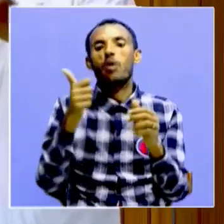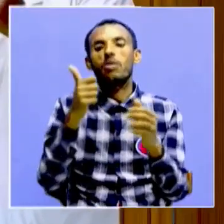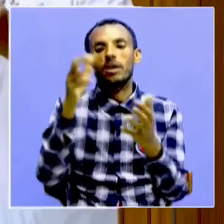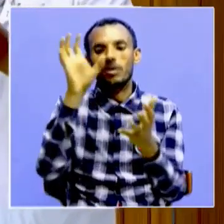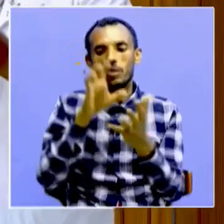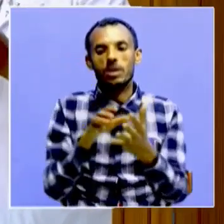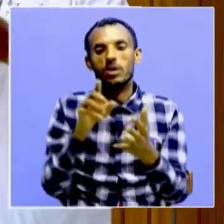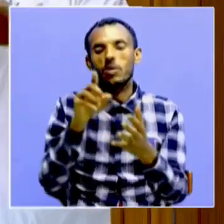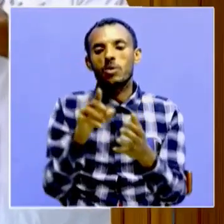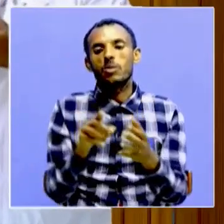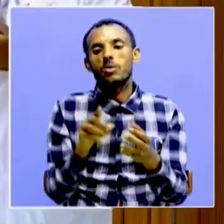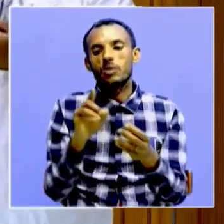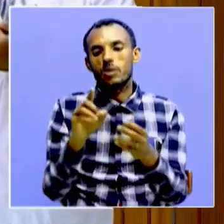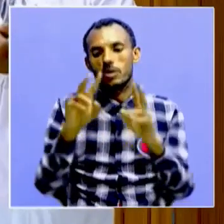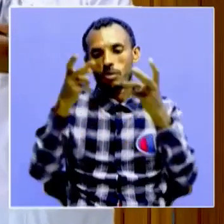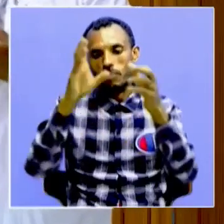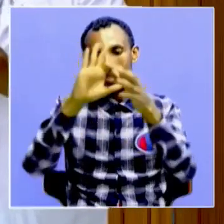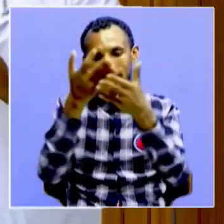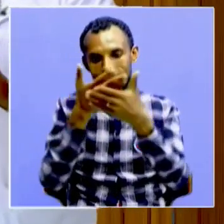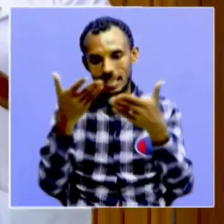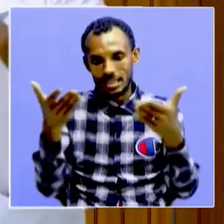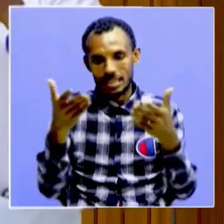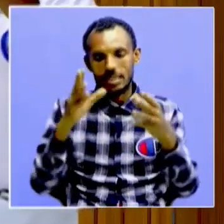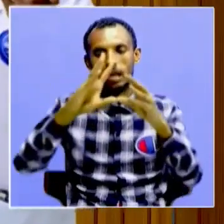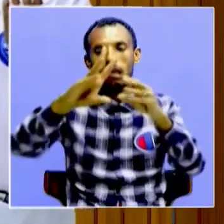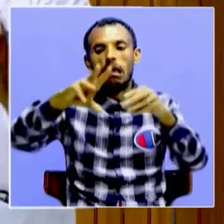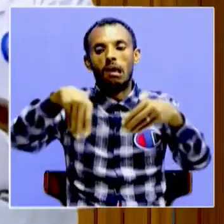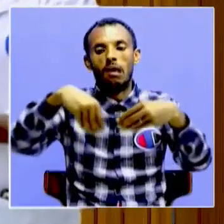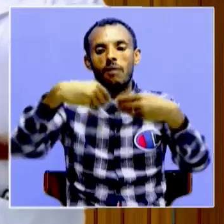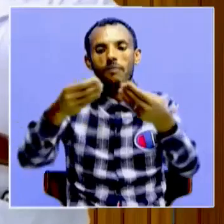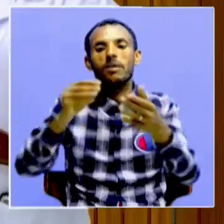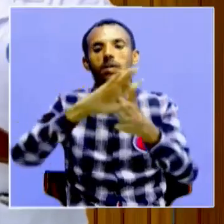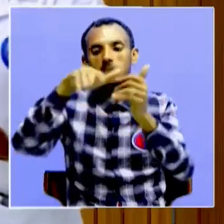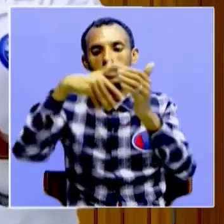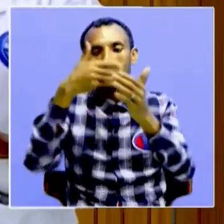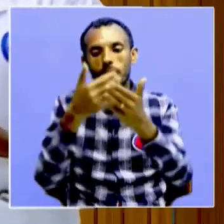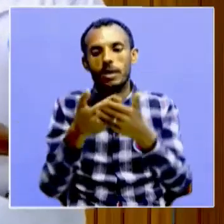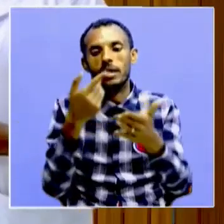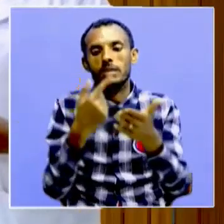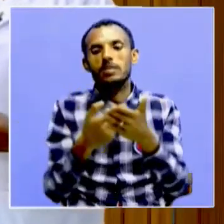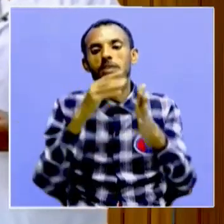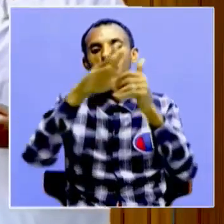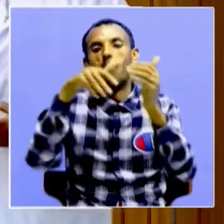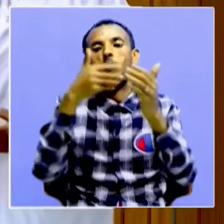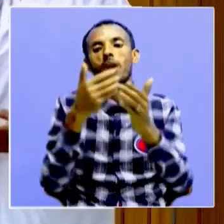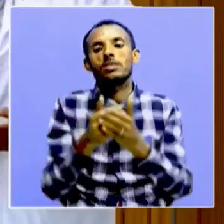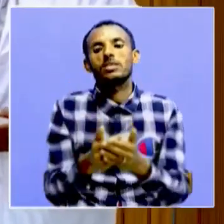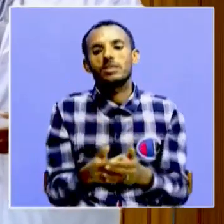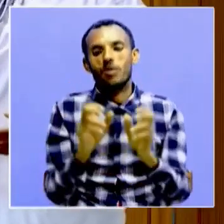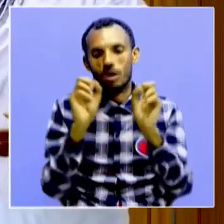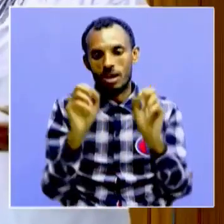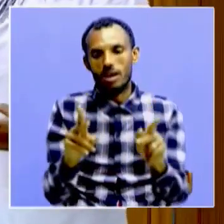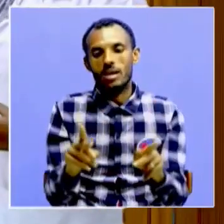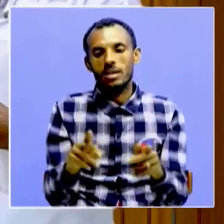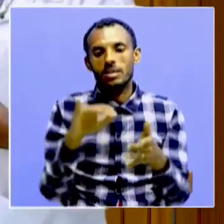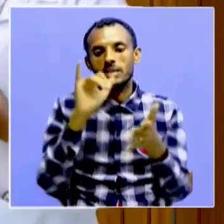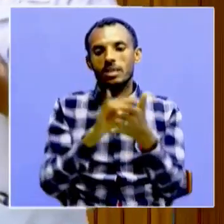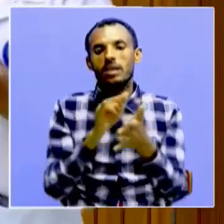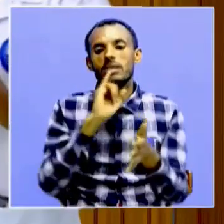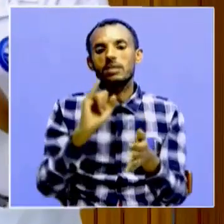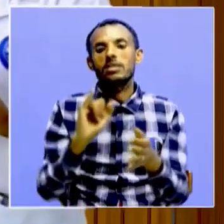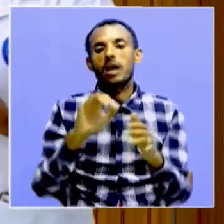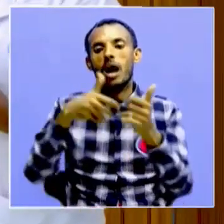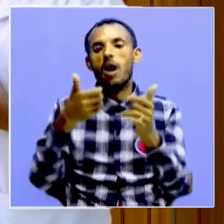you strengthen your topic sentence and give what? A summary in the conclusion part. Okay? That is how